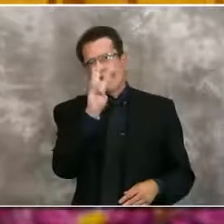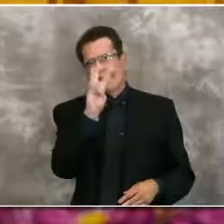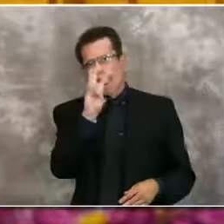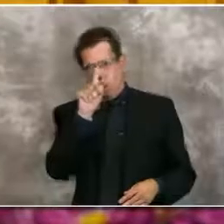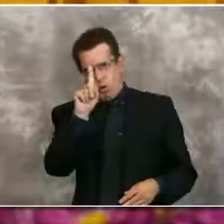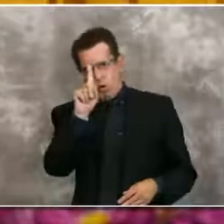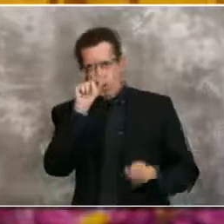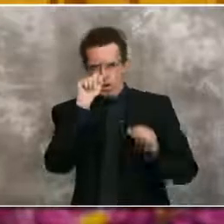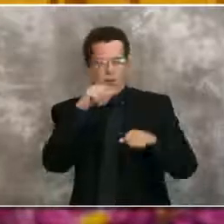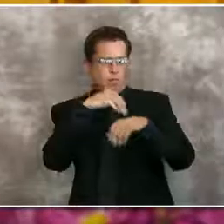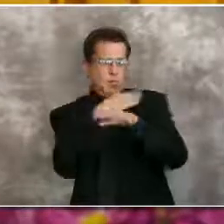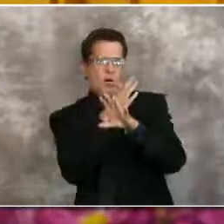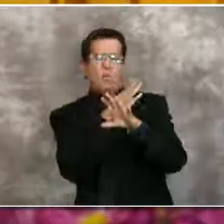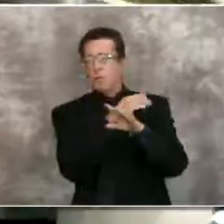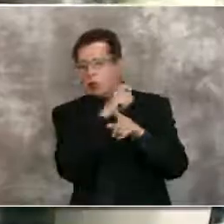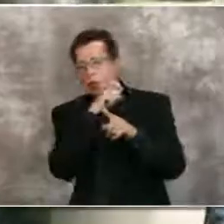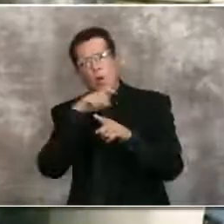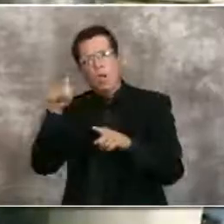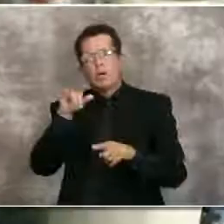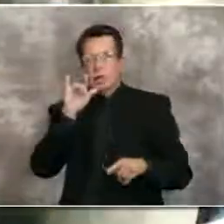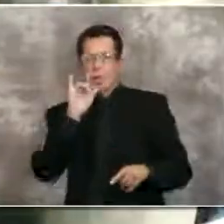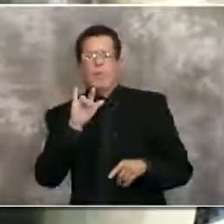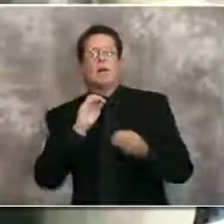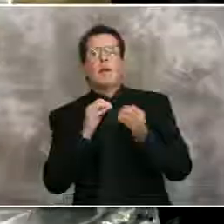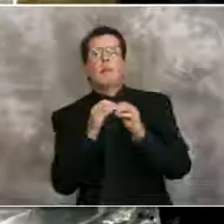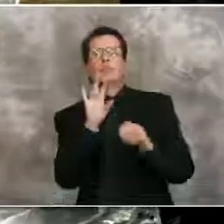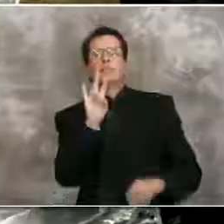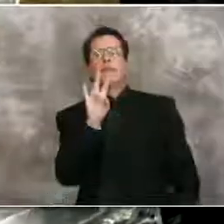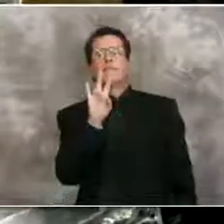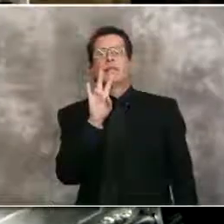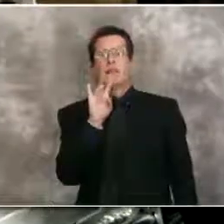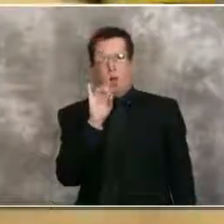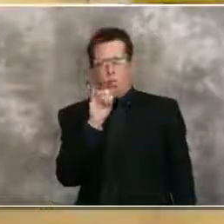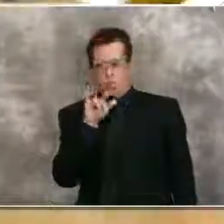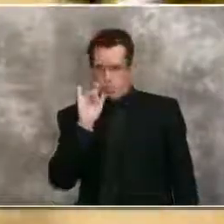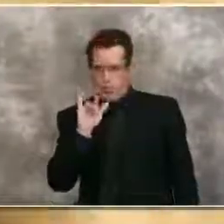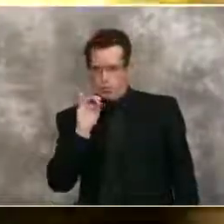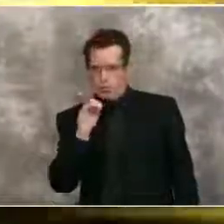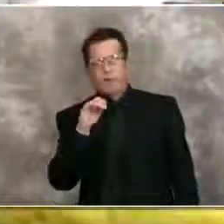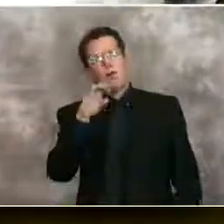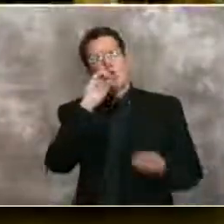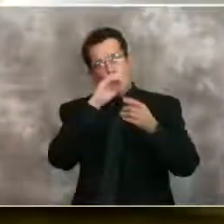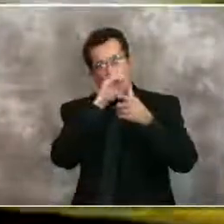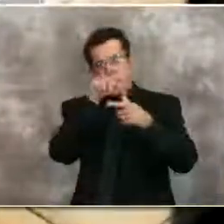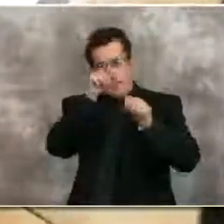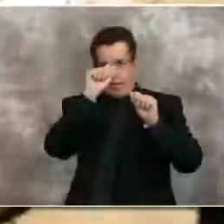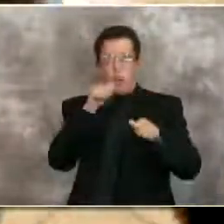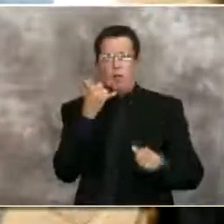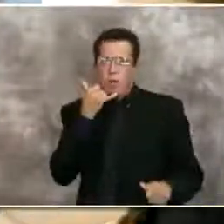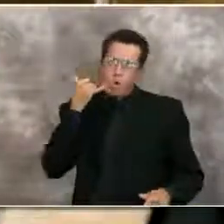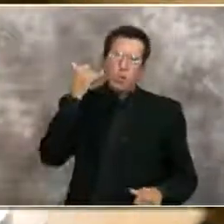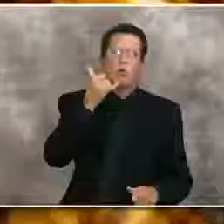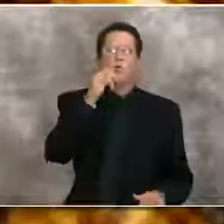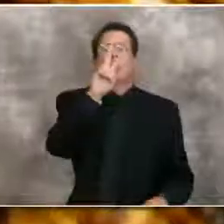800-339-4661 and select option number 7, or you can just call 211.